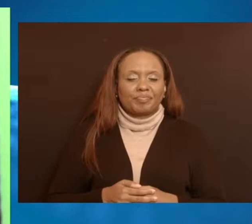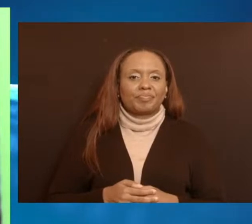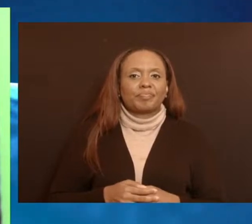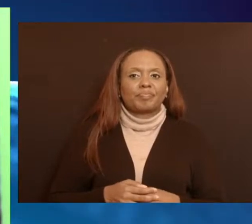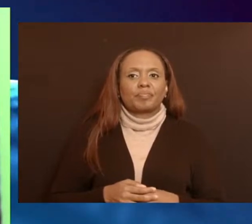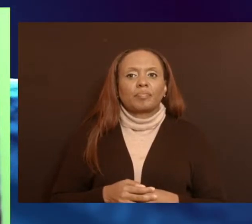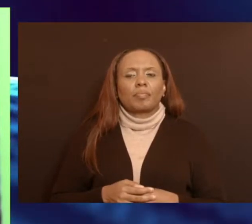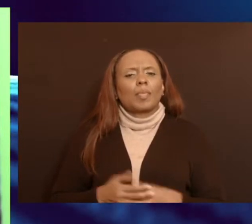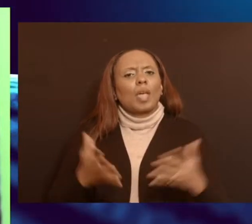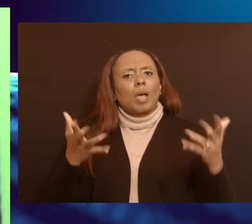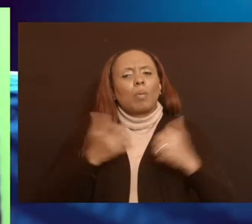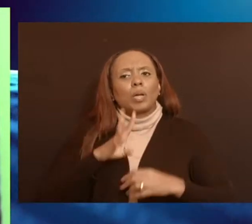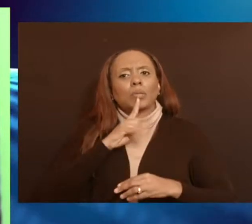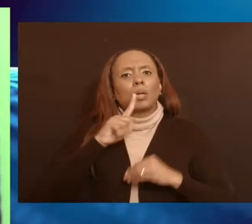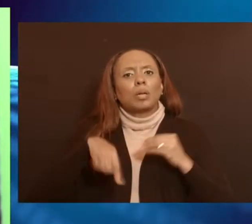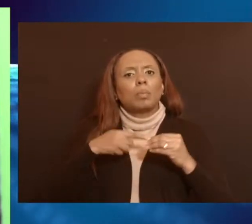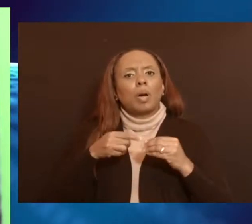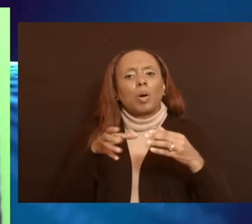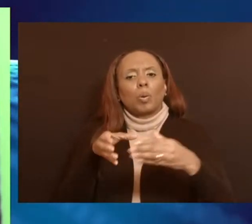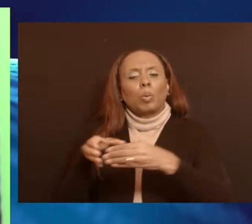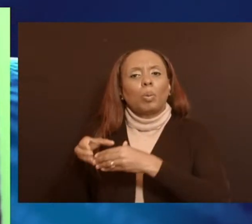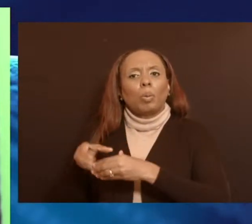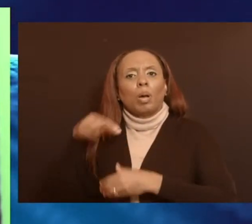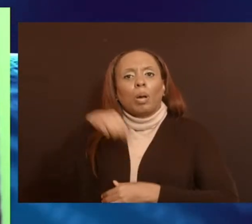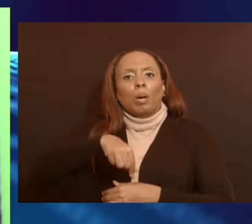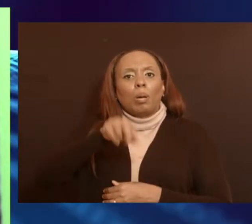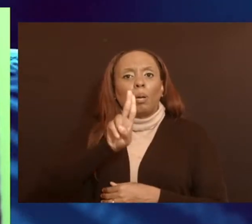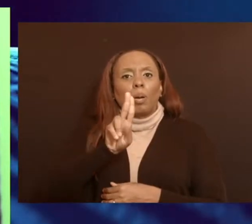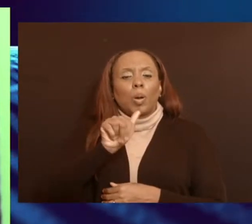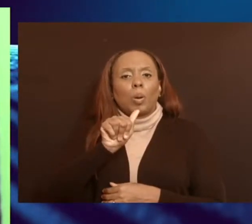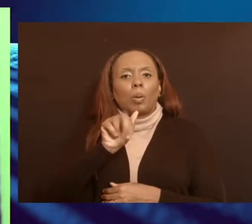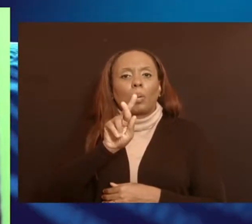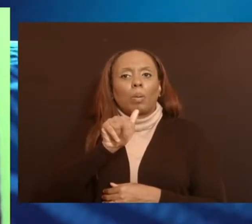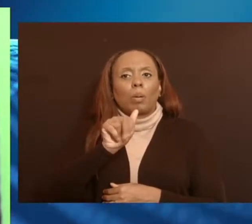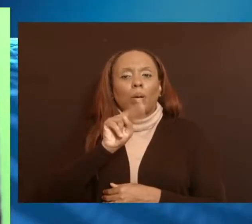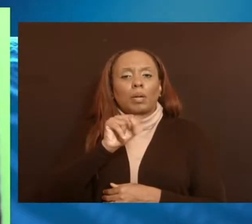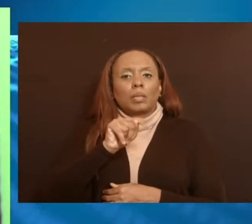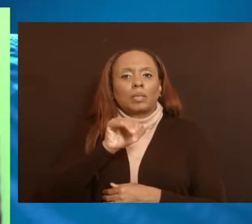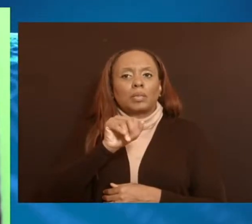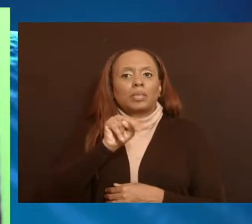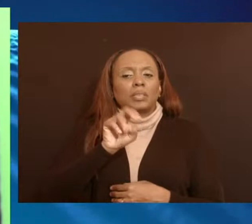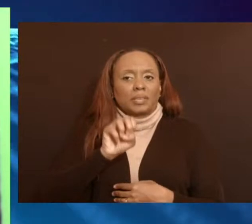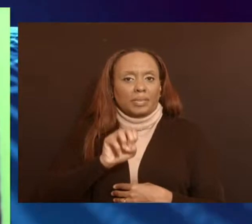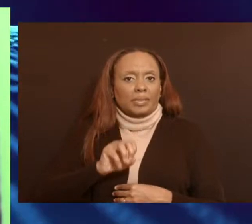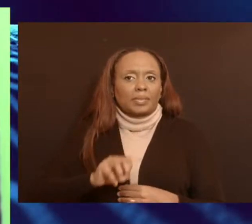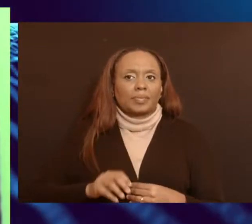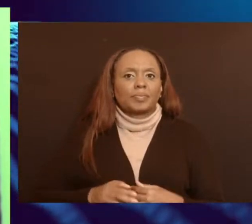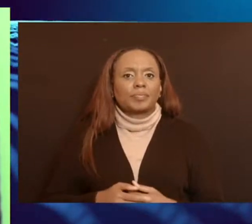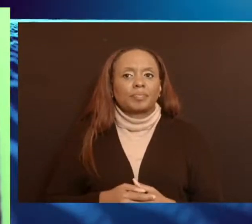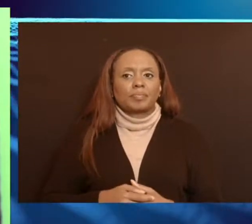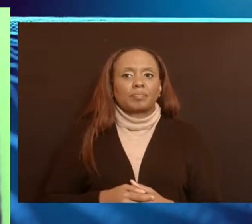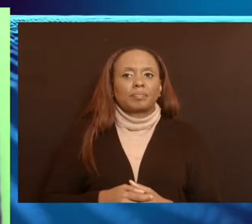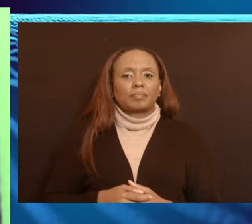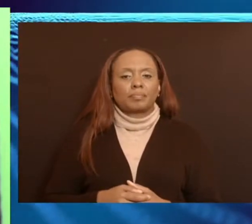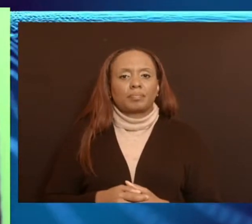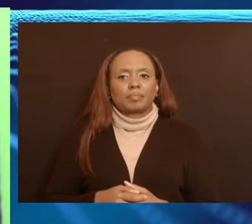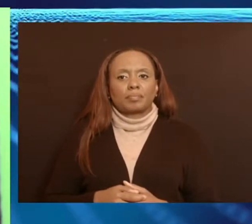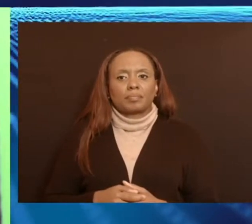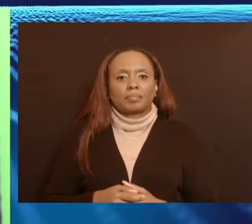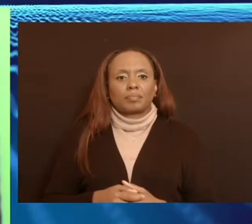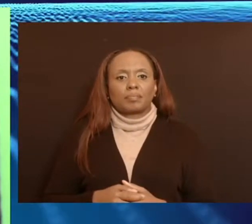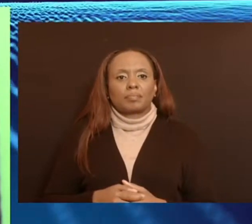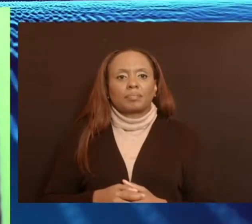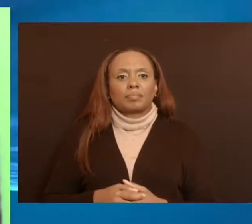the quarantine stays that we're having. Are you able at this point to give me, even if it's